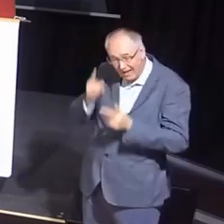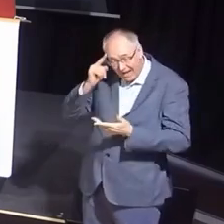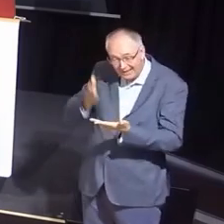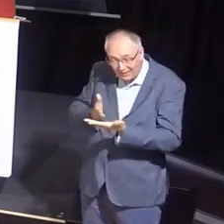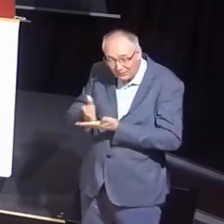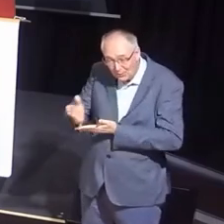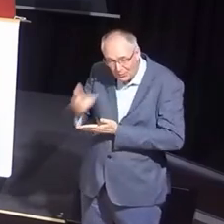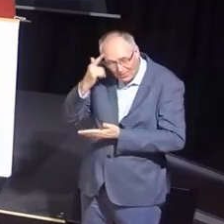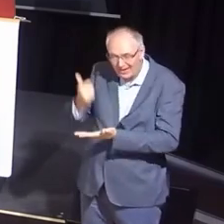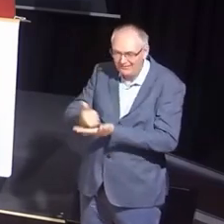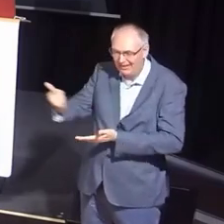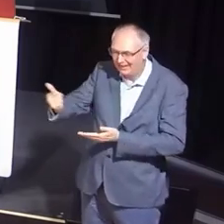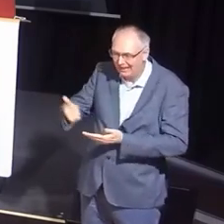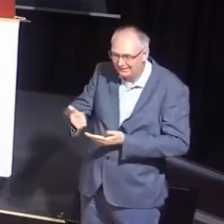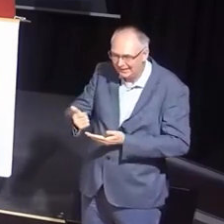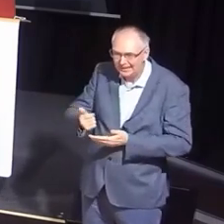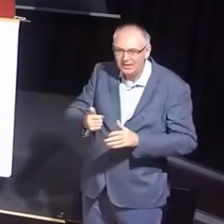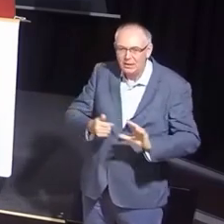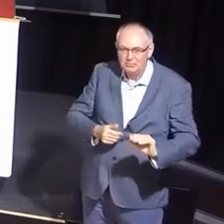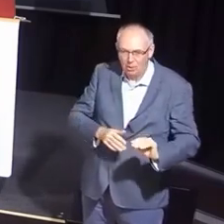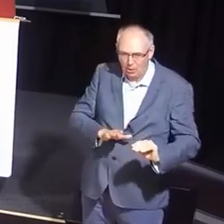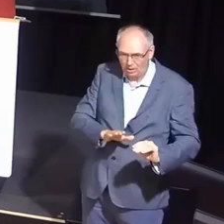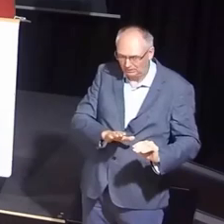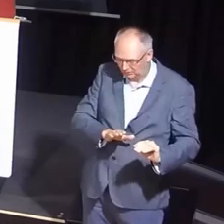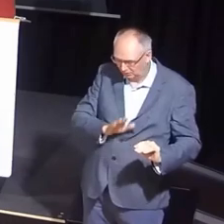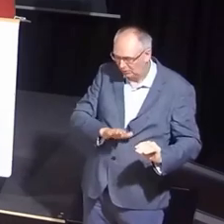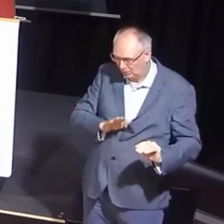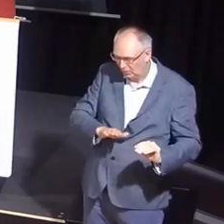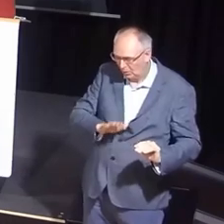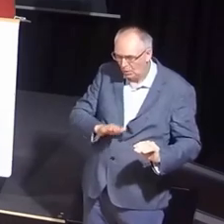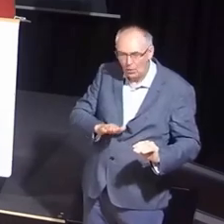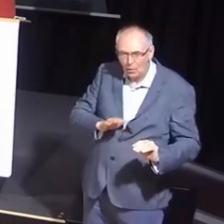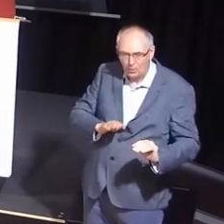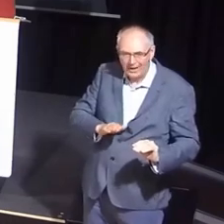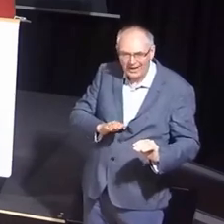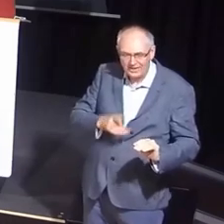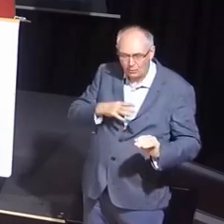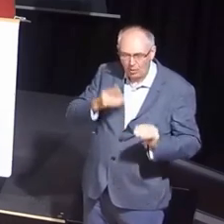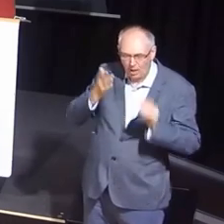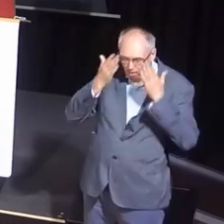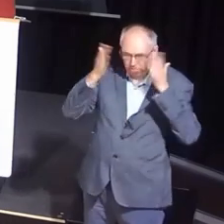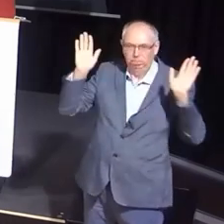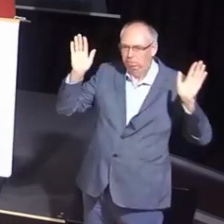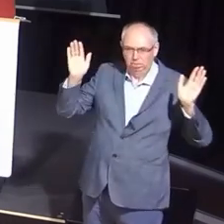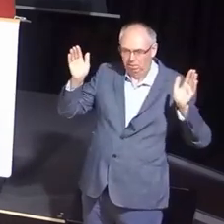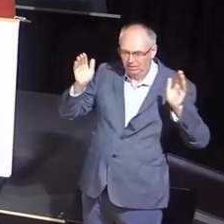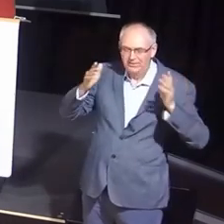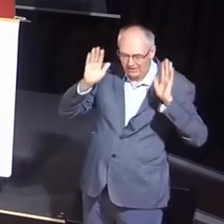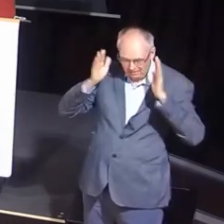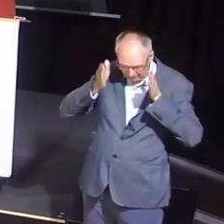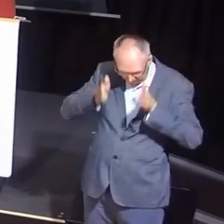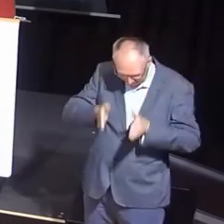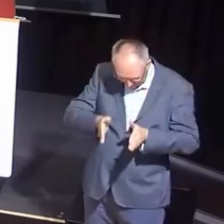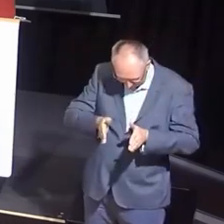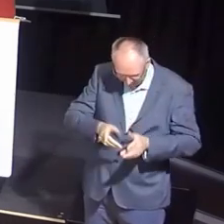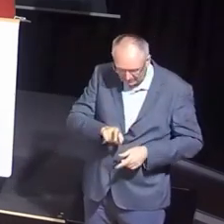brilliant. Ah! Pause, have a moment, wait for my peripheral vision to come back, then go again. So the pause button and being able to play